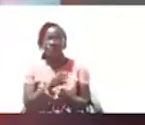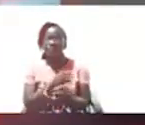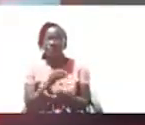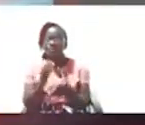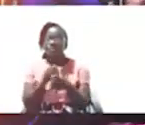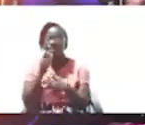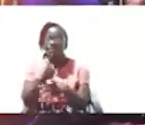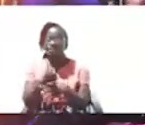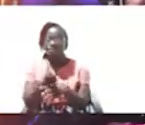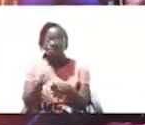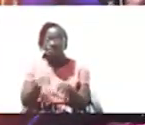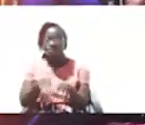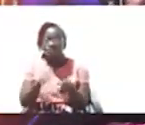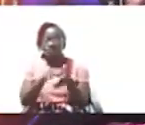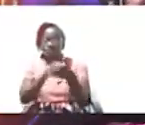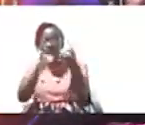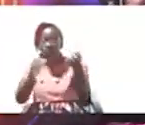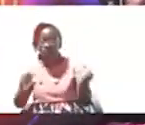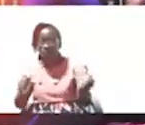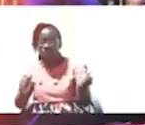When they rolled away the stone,